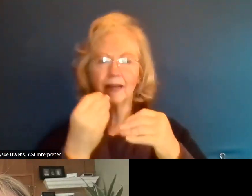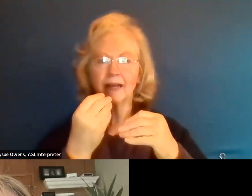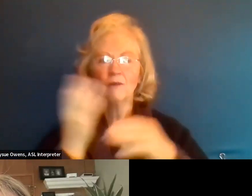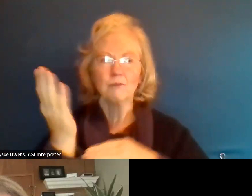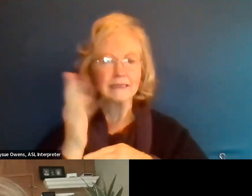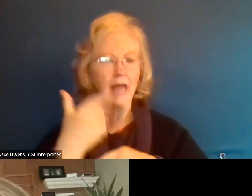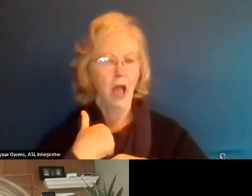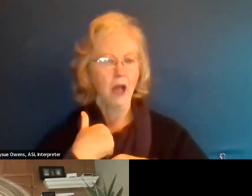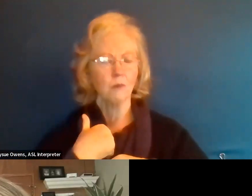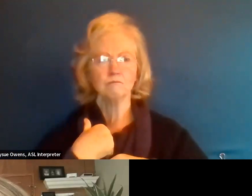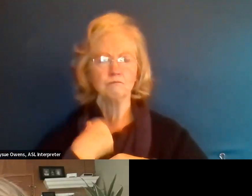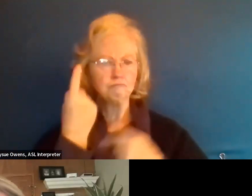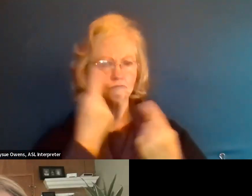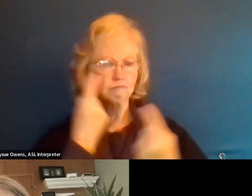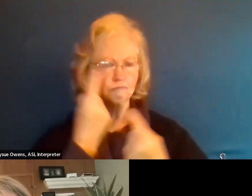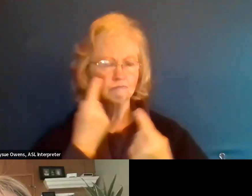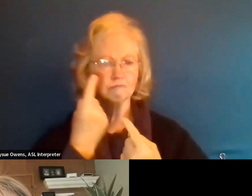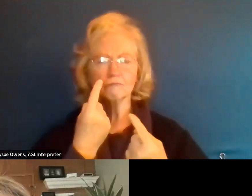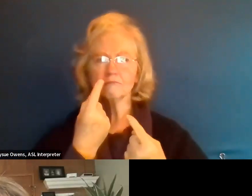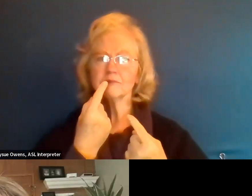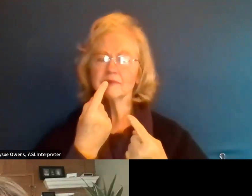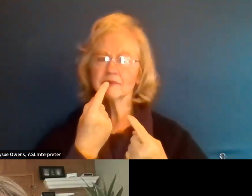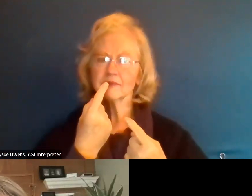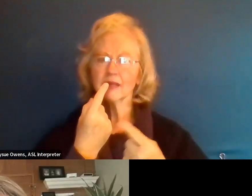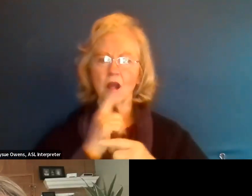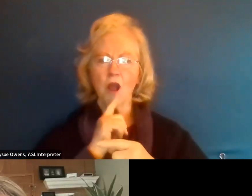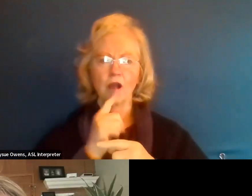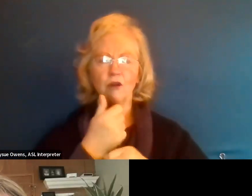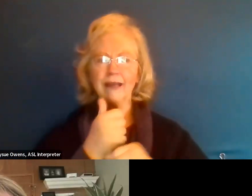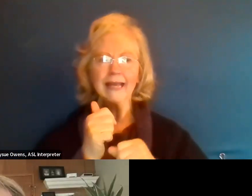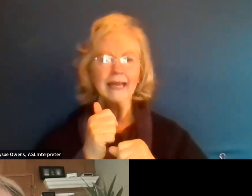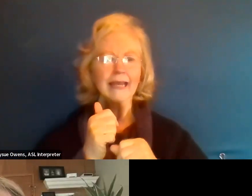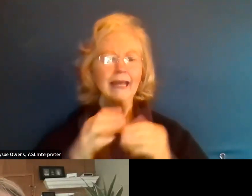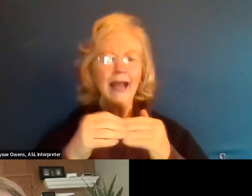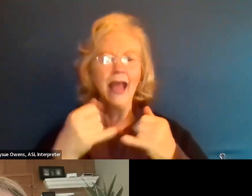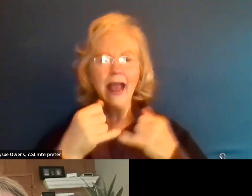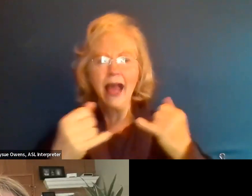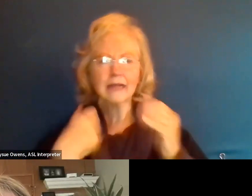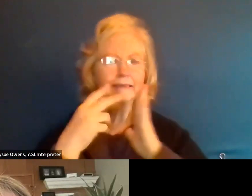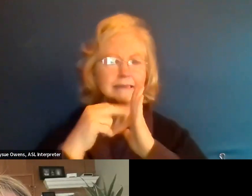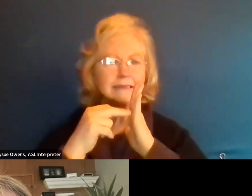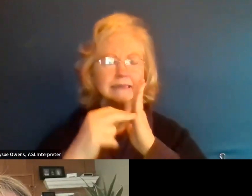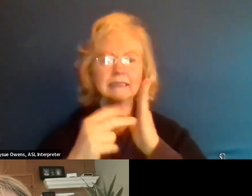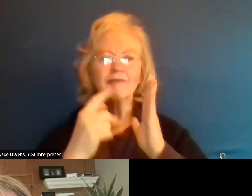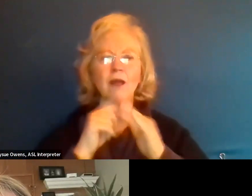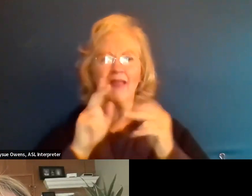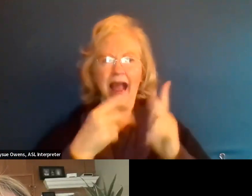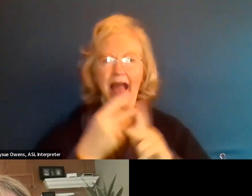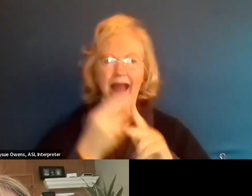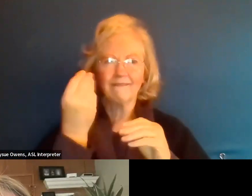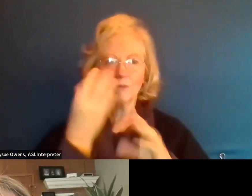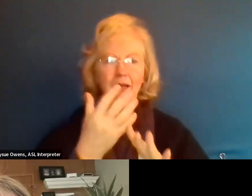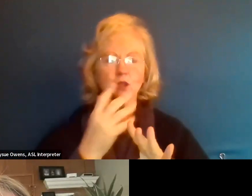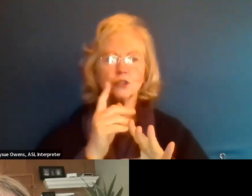was wondering is whether there were any written guidelines we might be able to use for the type of information to